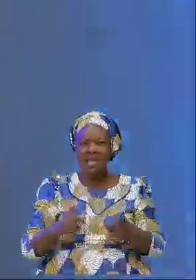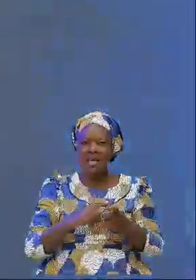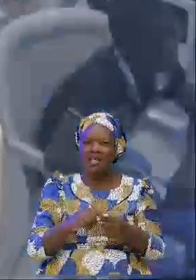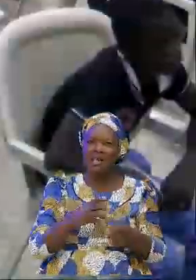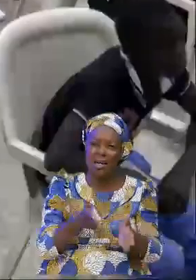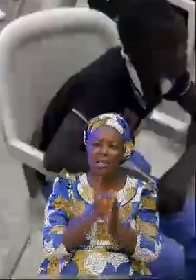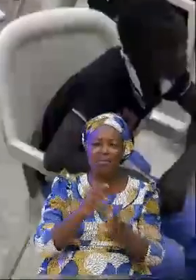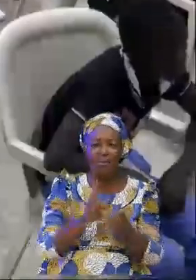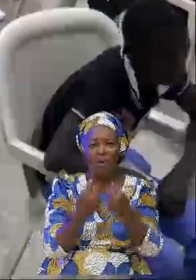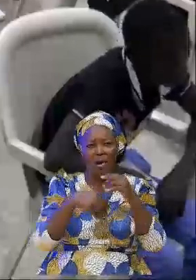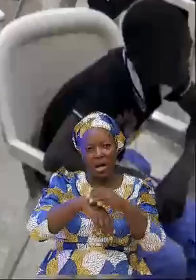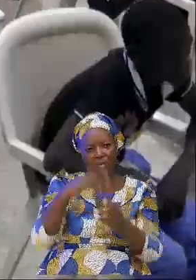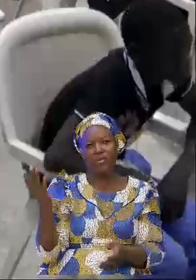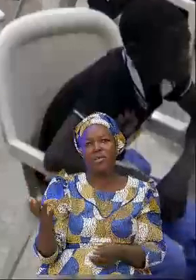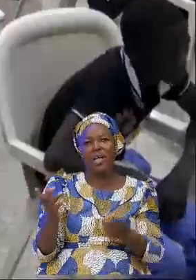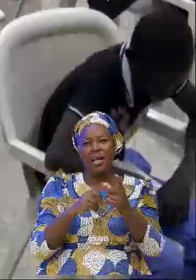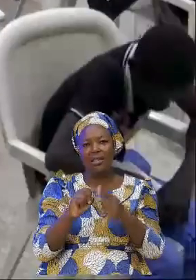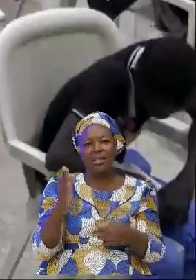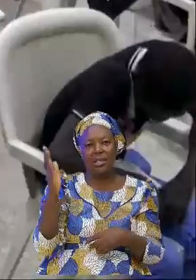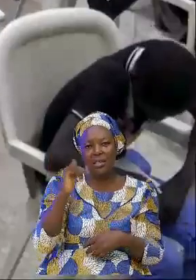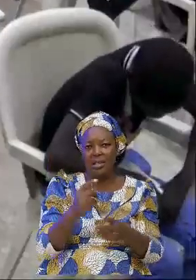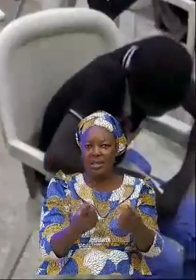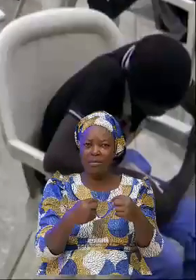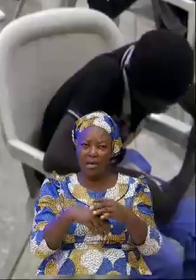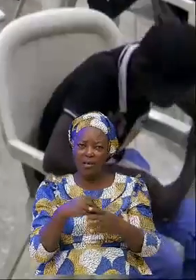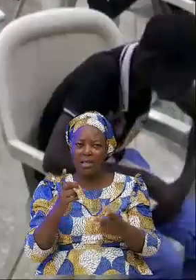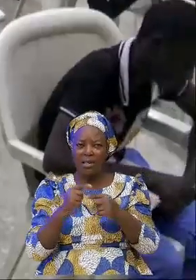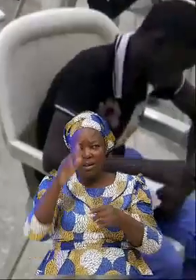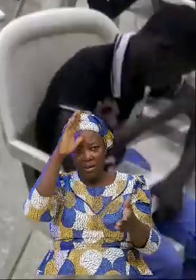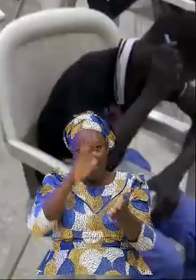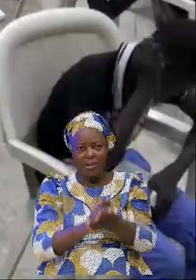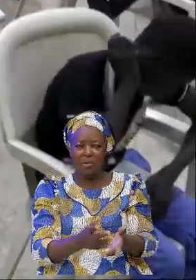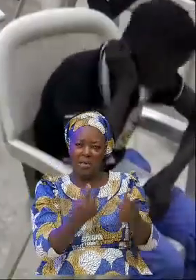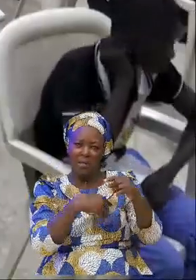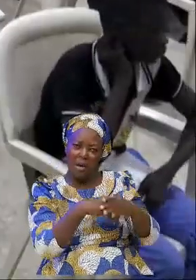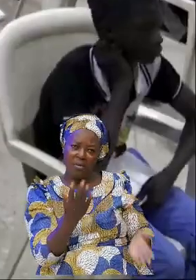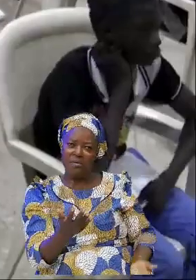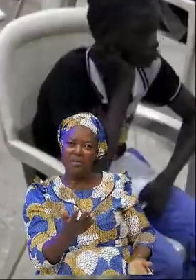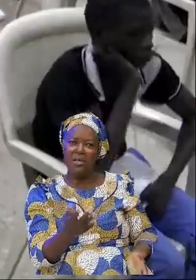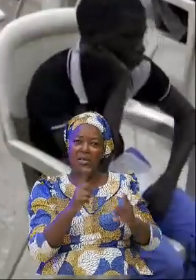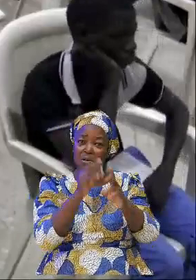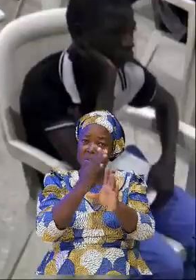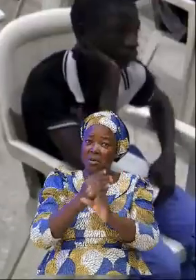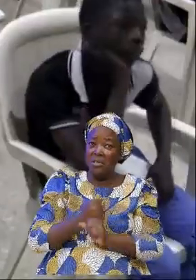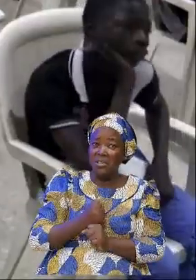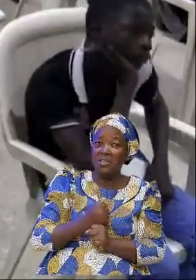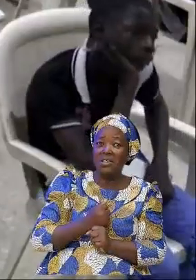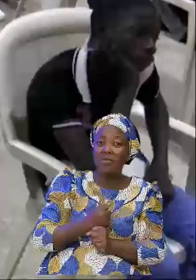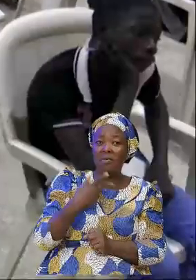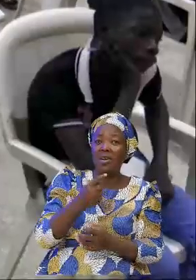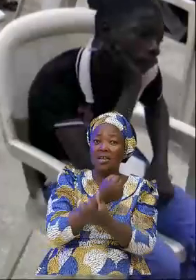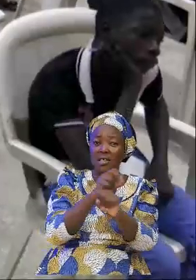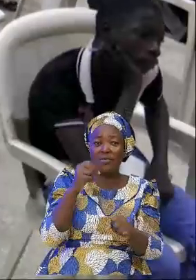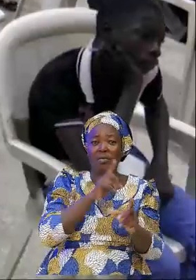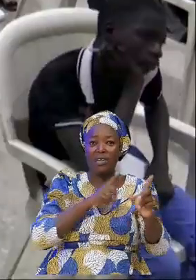room to call them forward. And so they came forward. And the husband